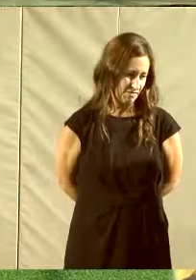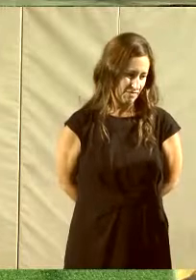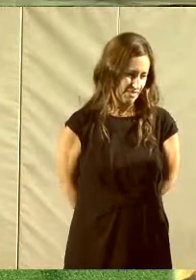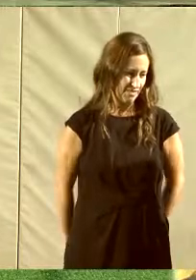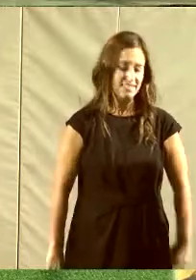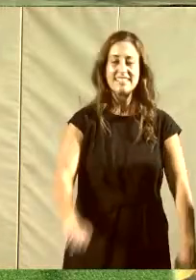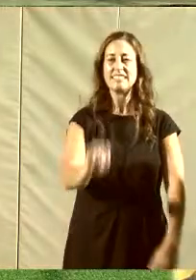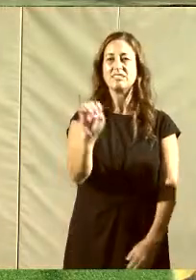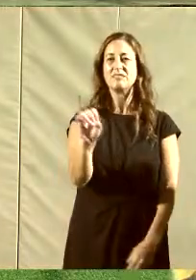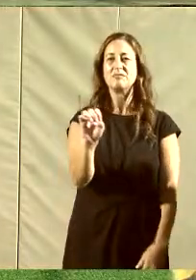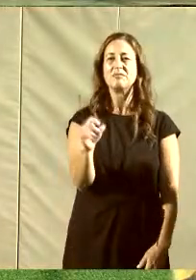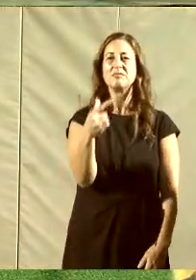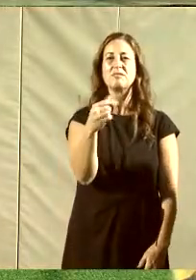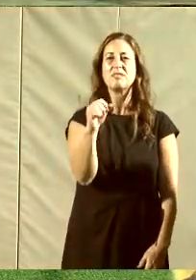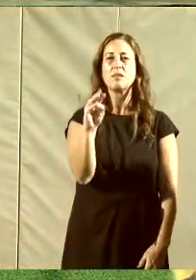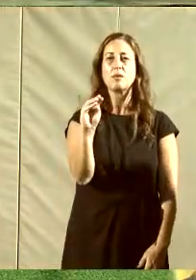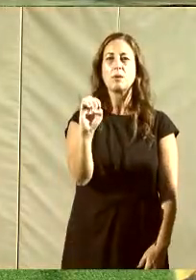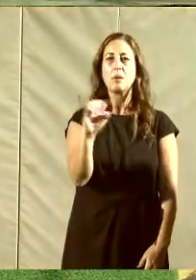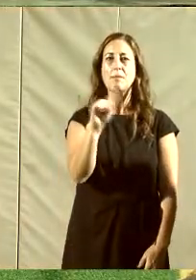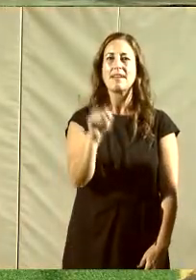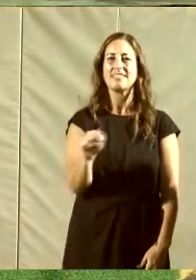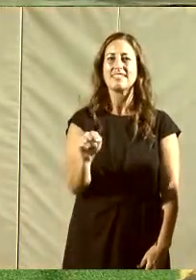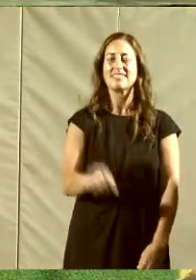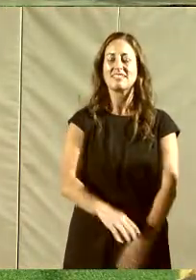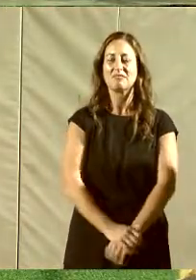Ed Kendrick Gomez.